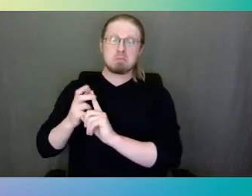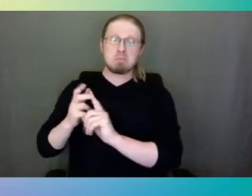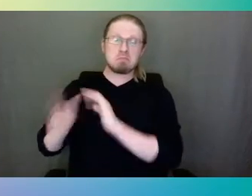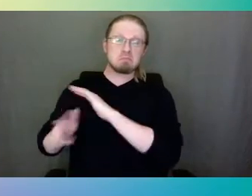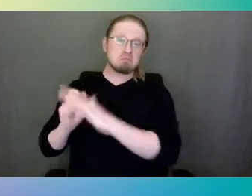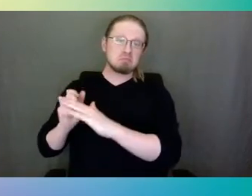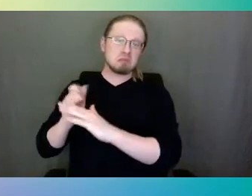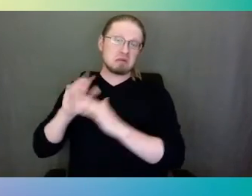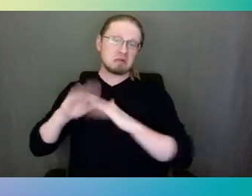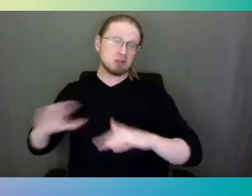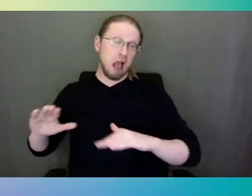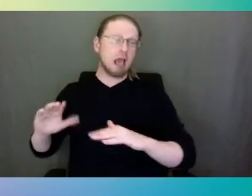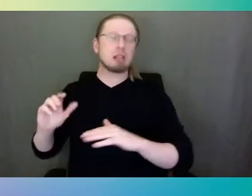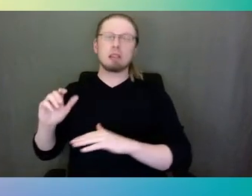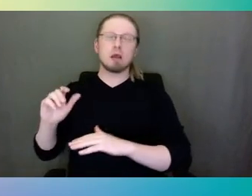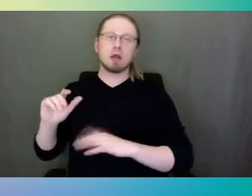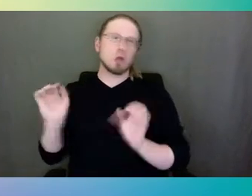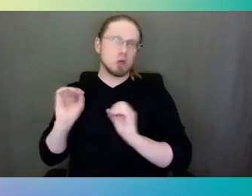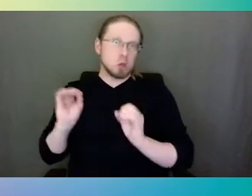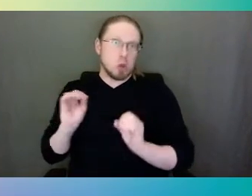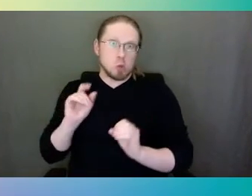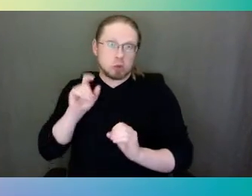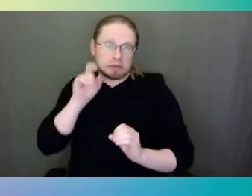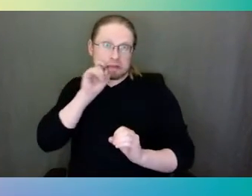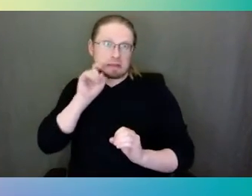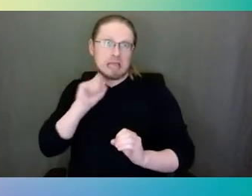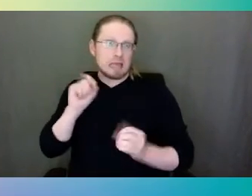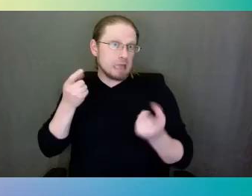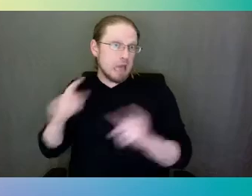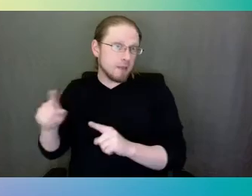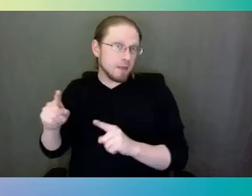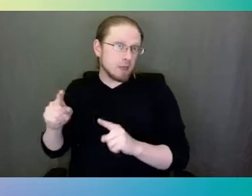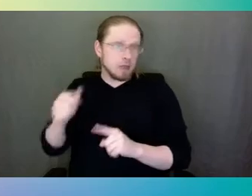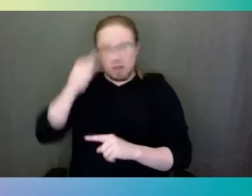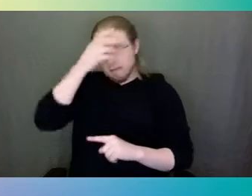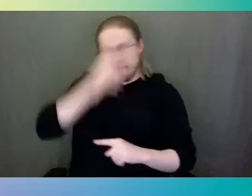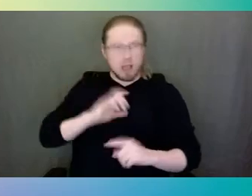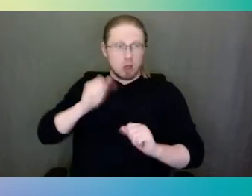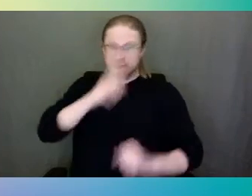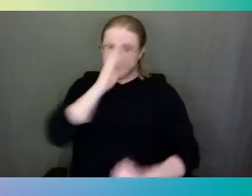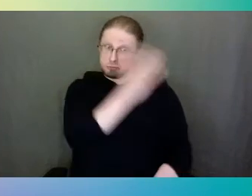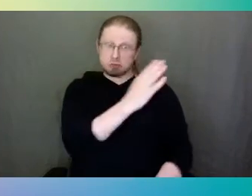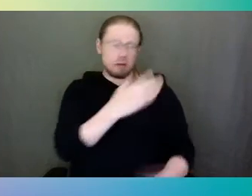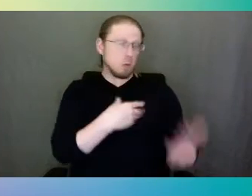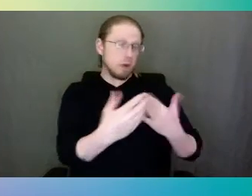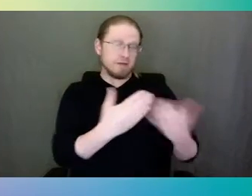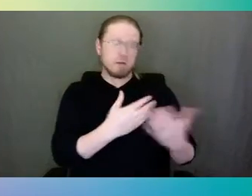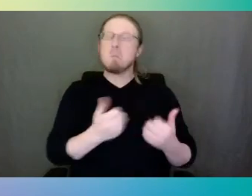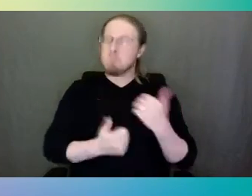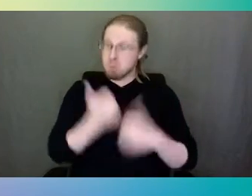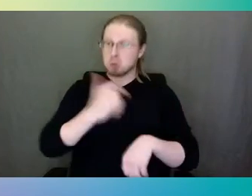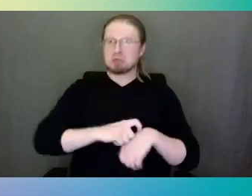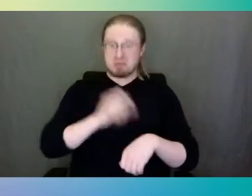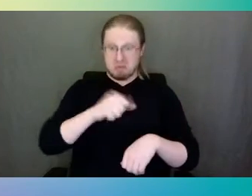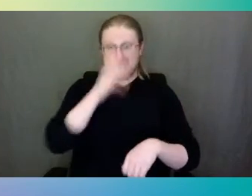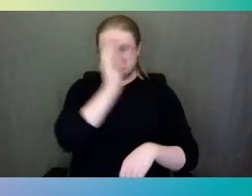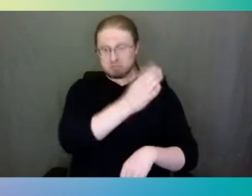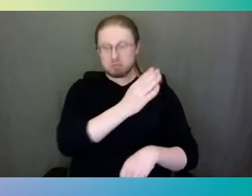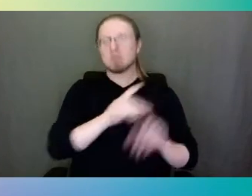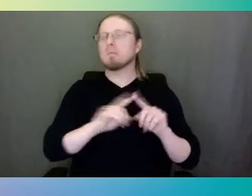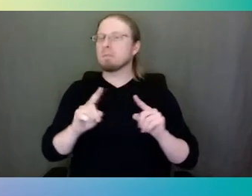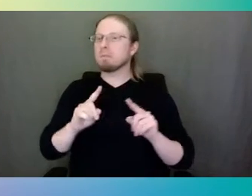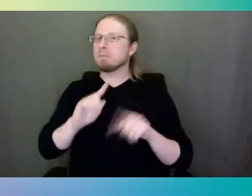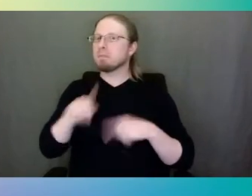no sexual assault on the child. The man could have been heterosexual, mostly was heterosexual. But when it came out